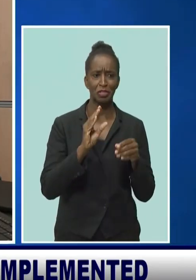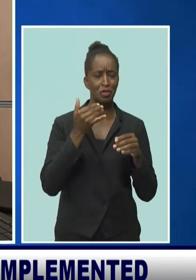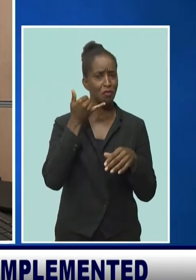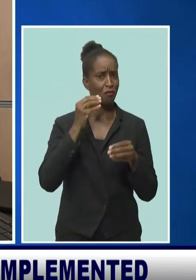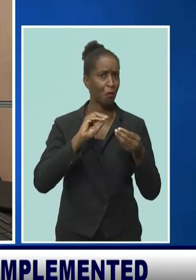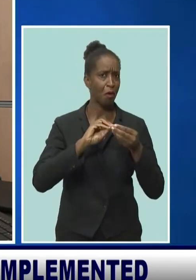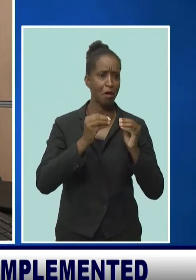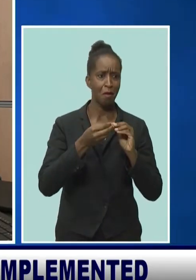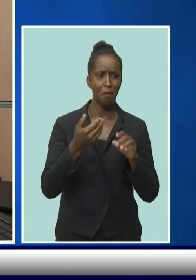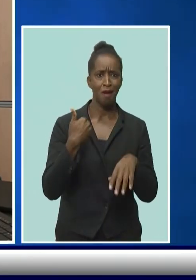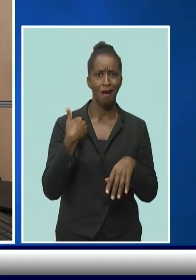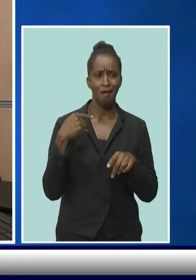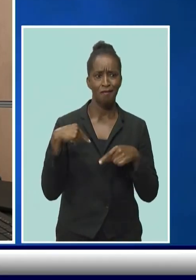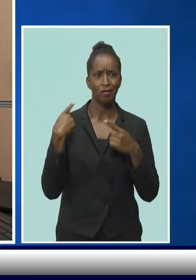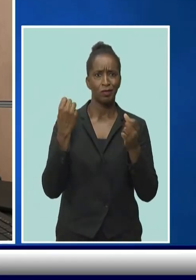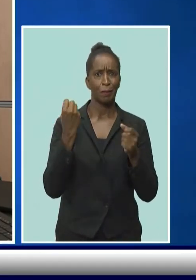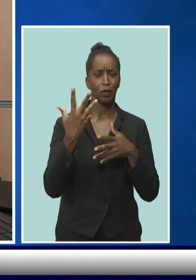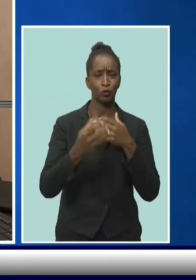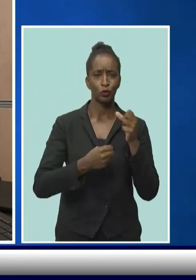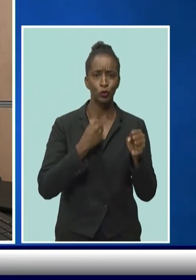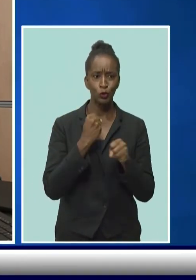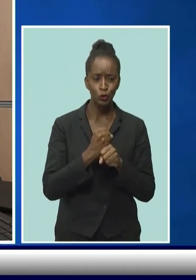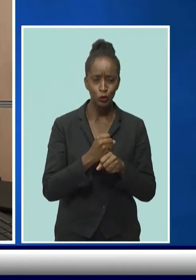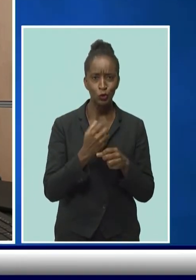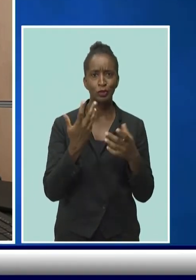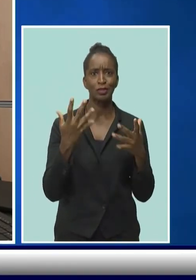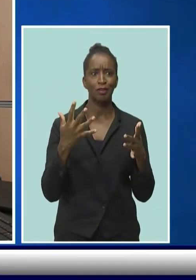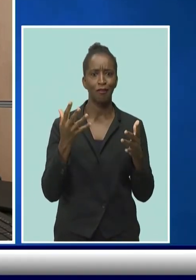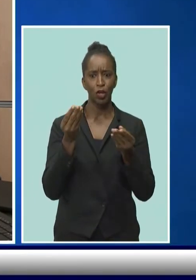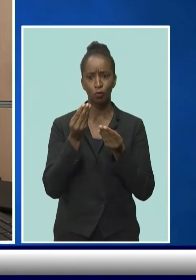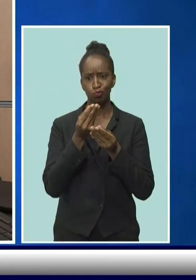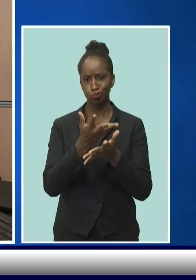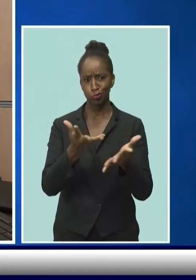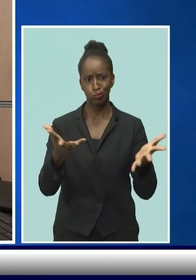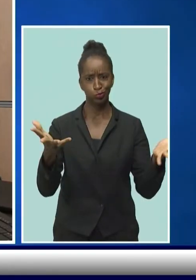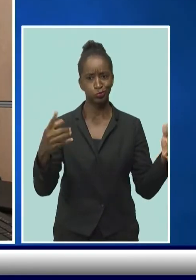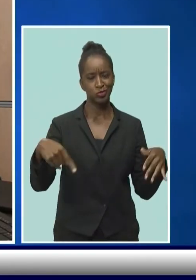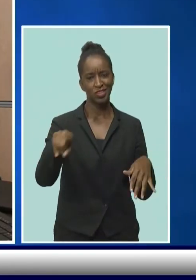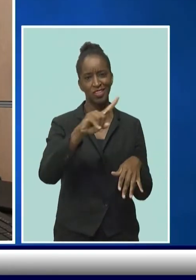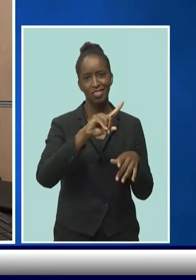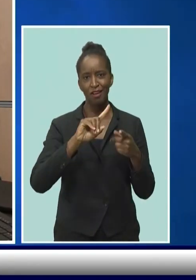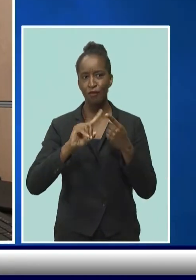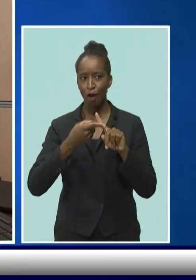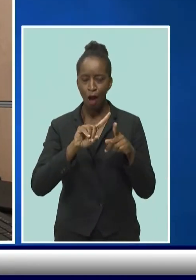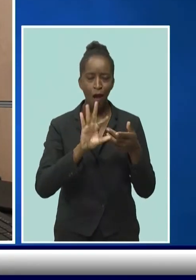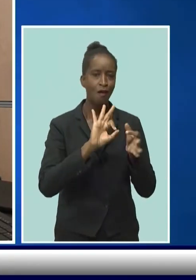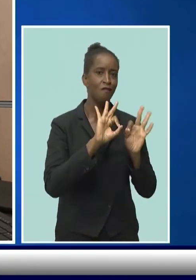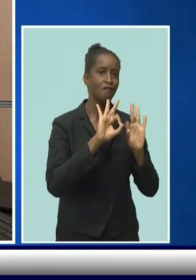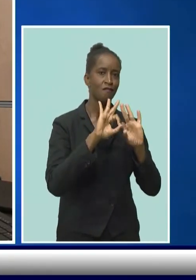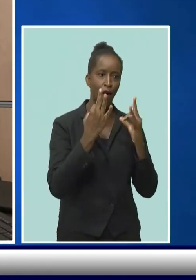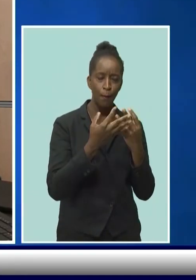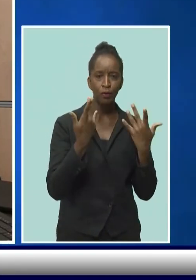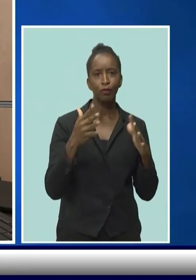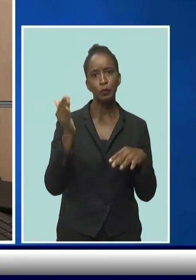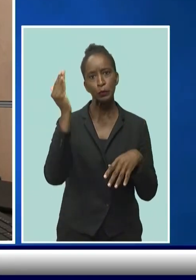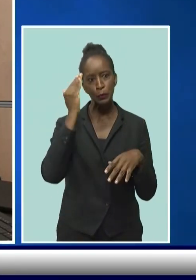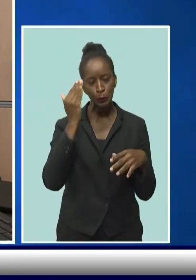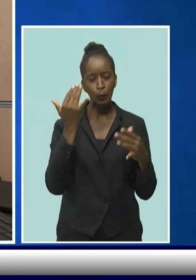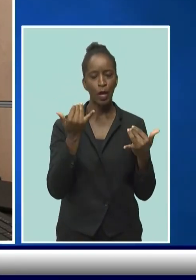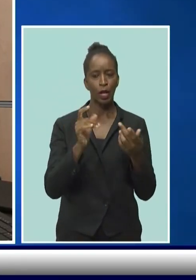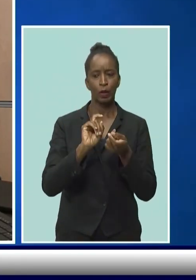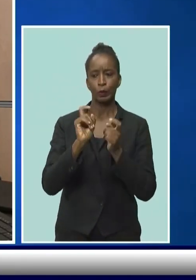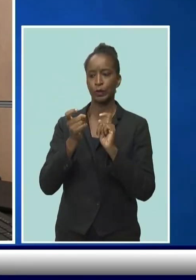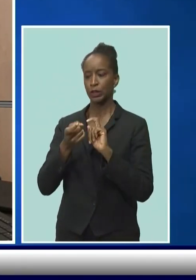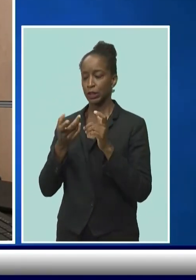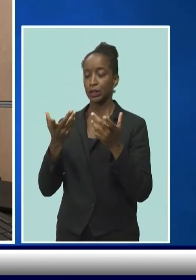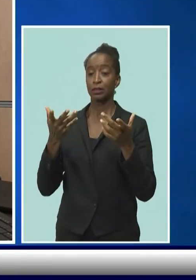Barbados and overseas. So having to give out one's telephone number or numbers would mean that many people would find it harder to keep in touch. As